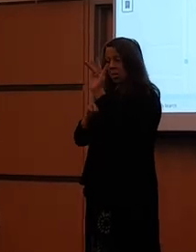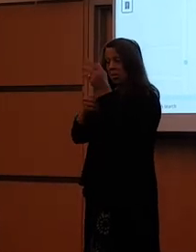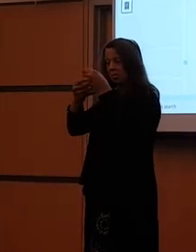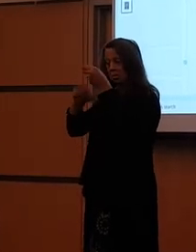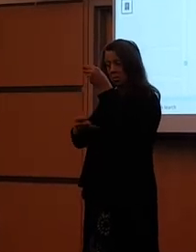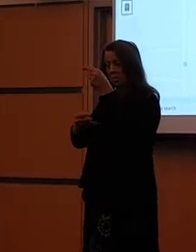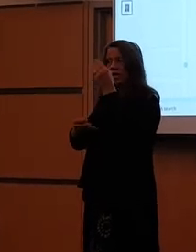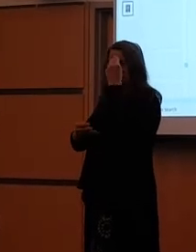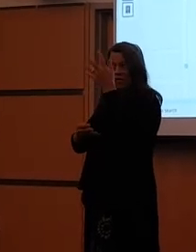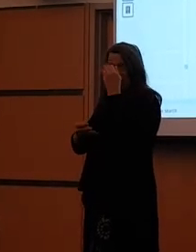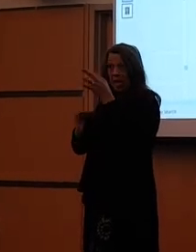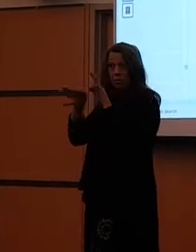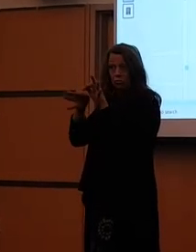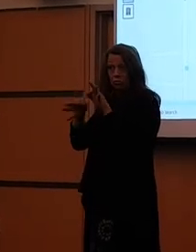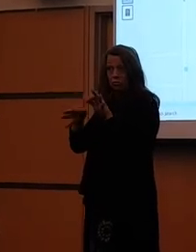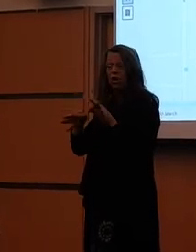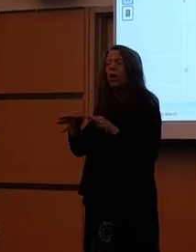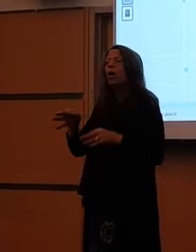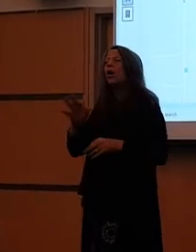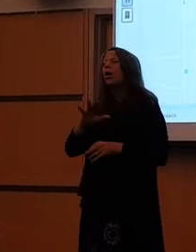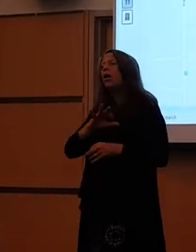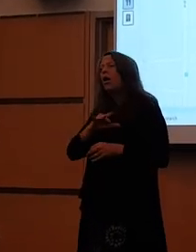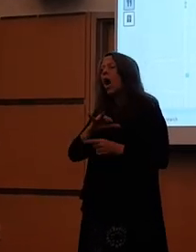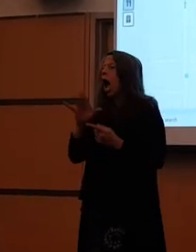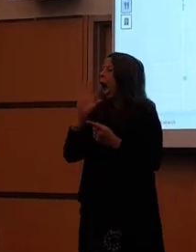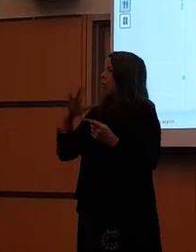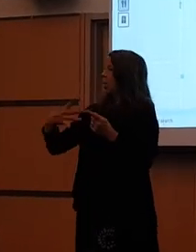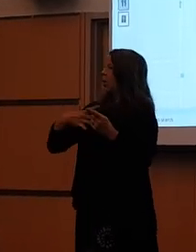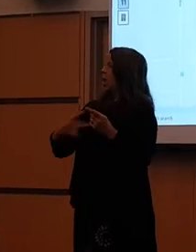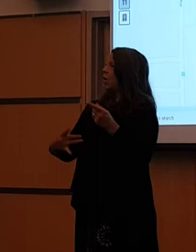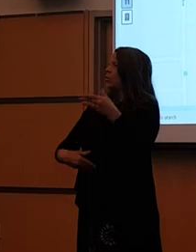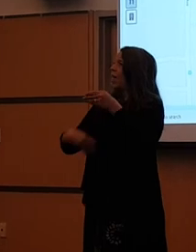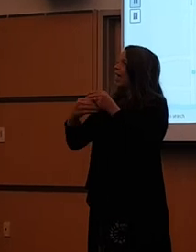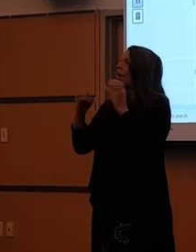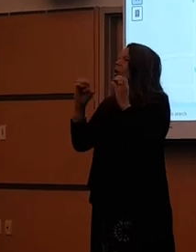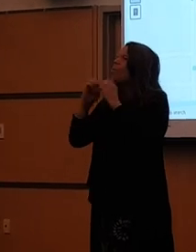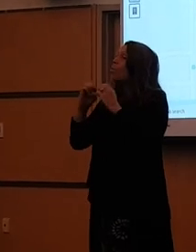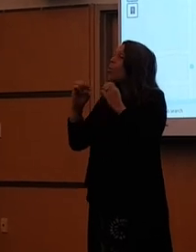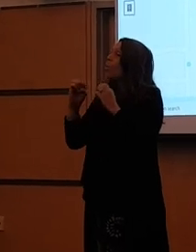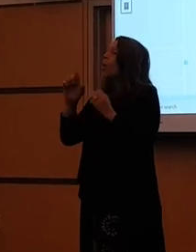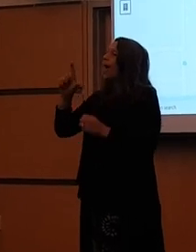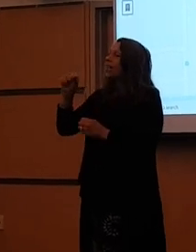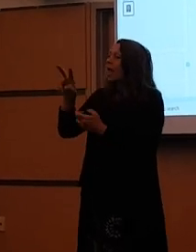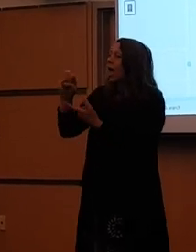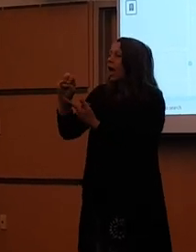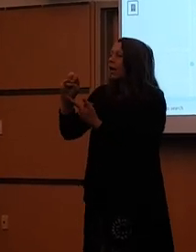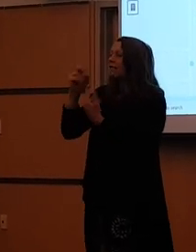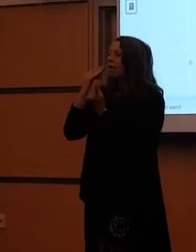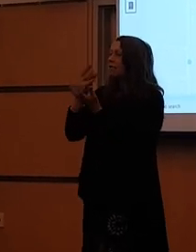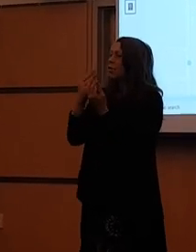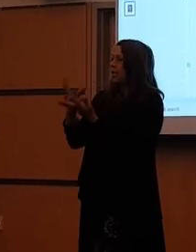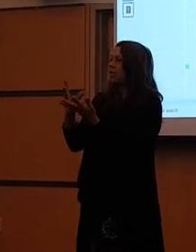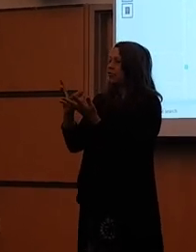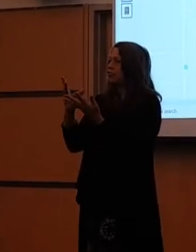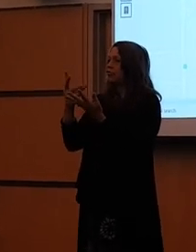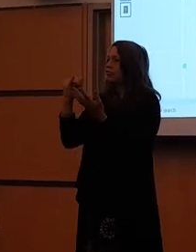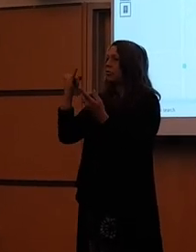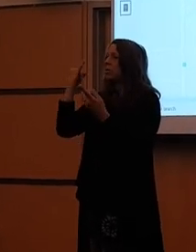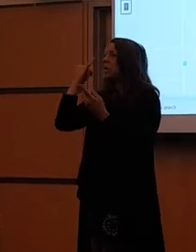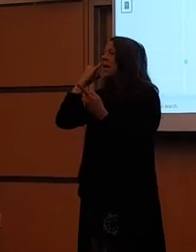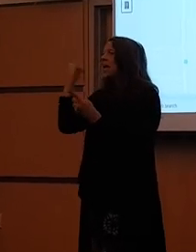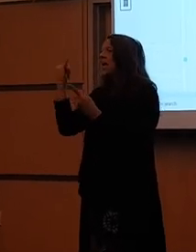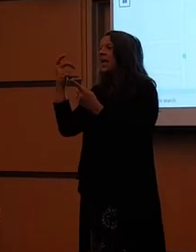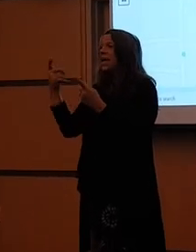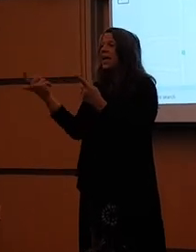would be nice to also provide more information in real time every time that there is an update for